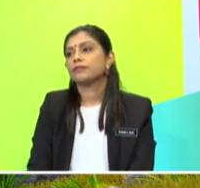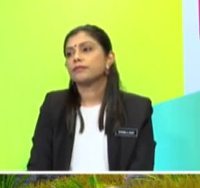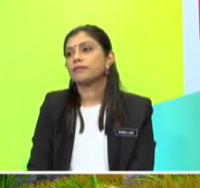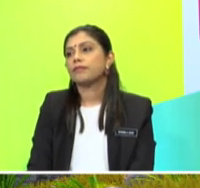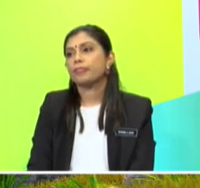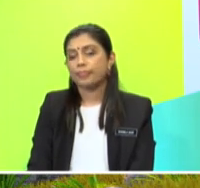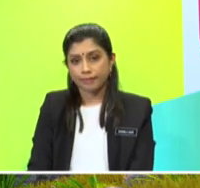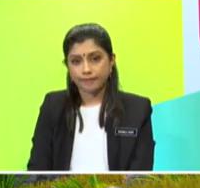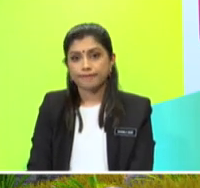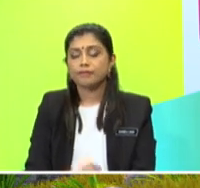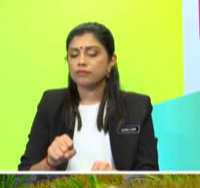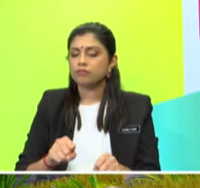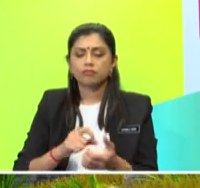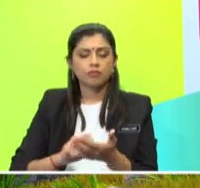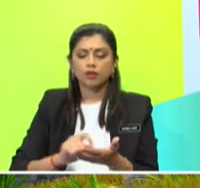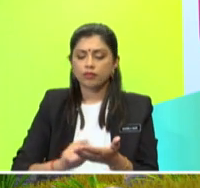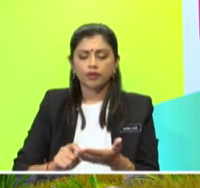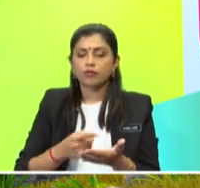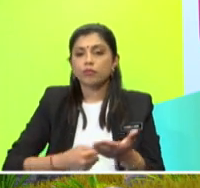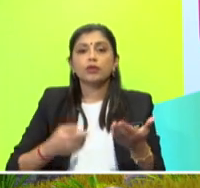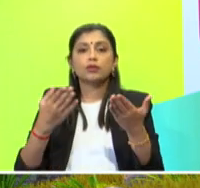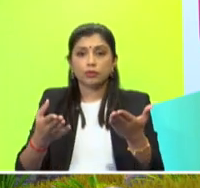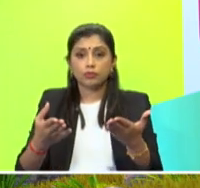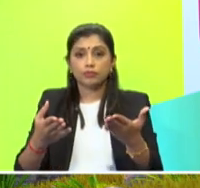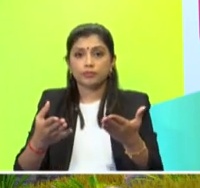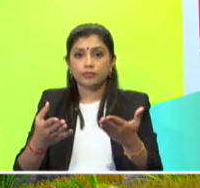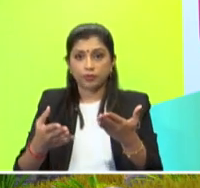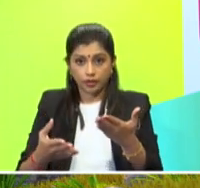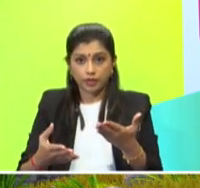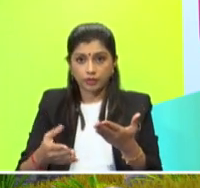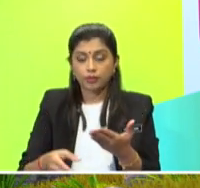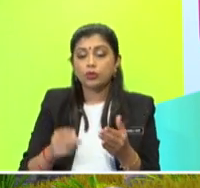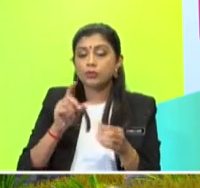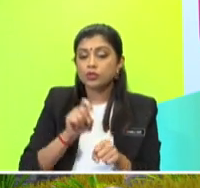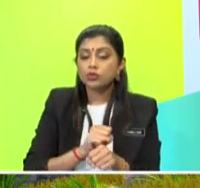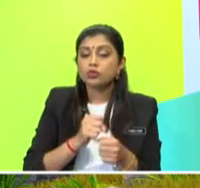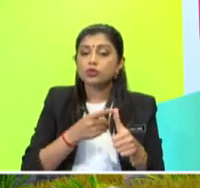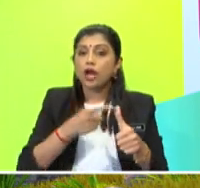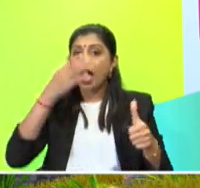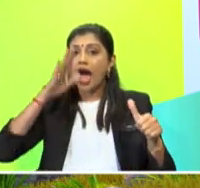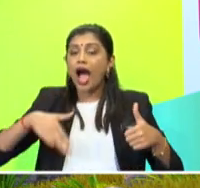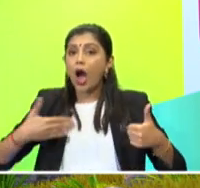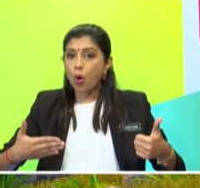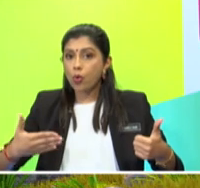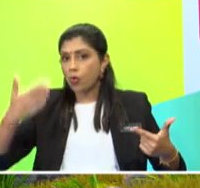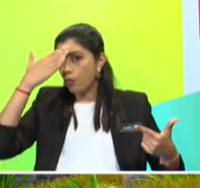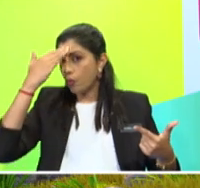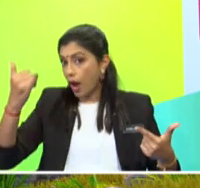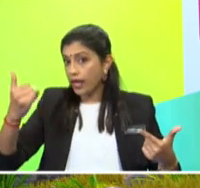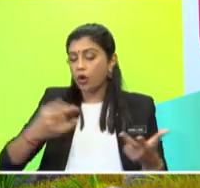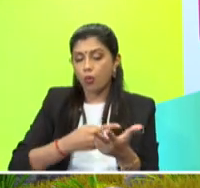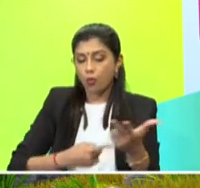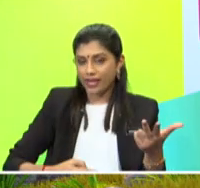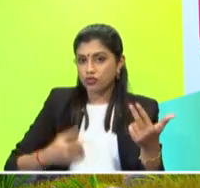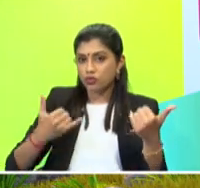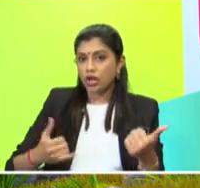you can write whatever version, simple version, detail. It just can be a very simple, short question. Okay. As long as you understand the question,